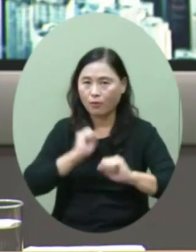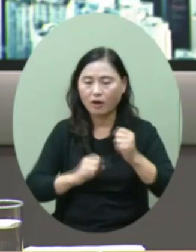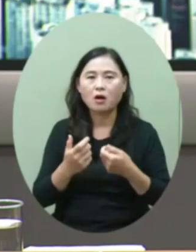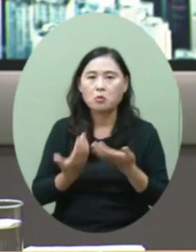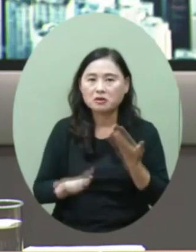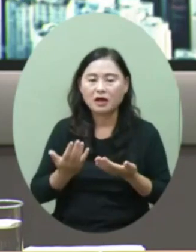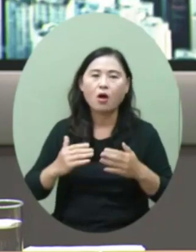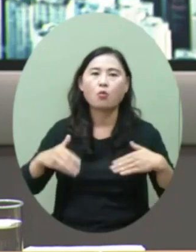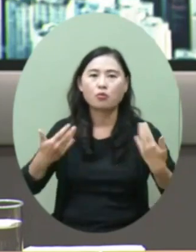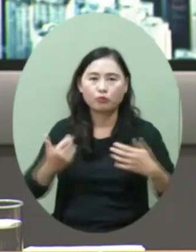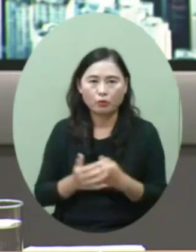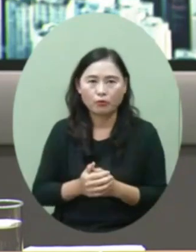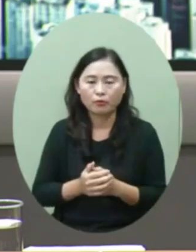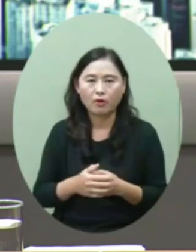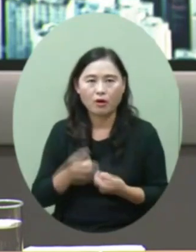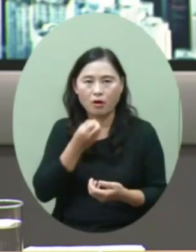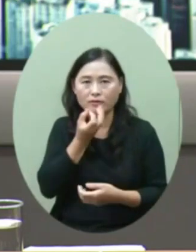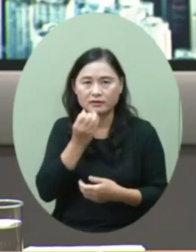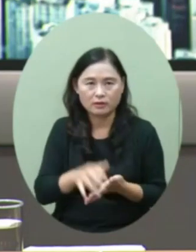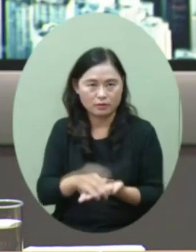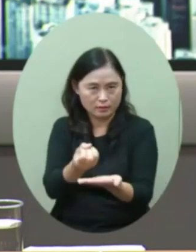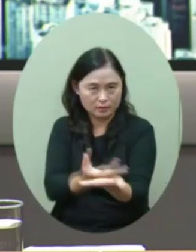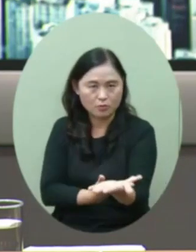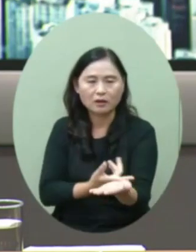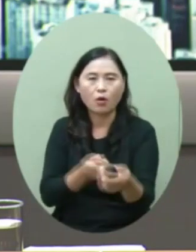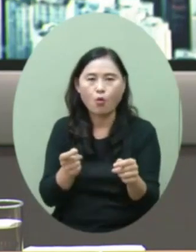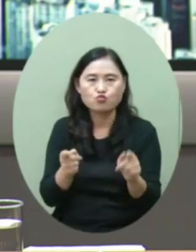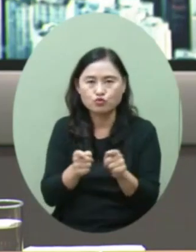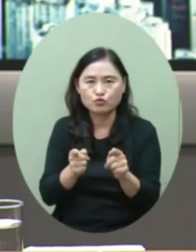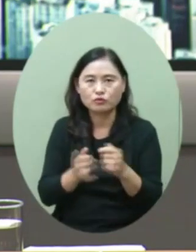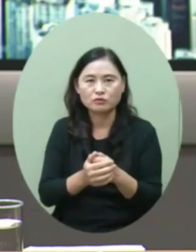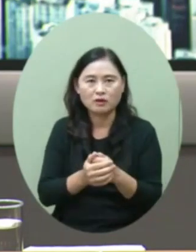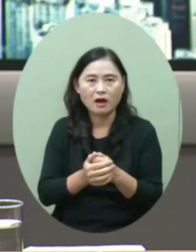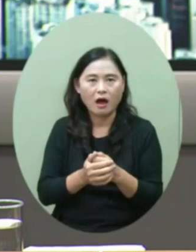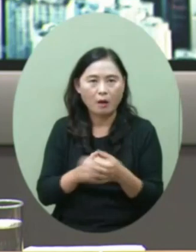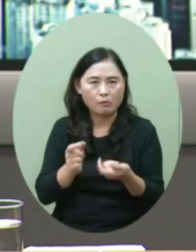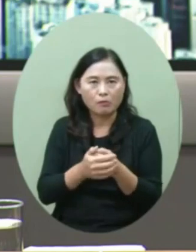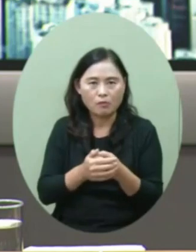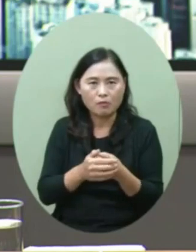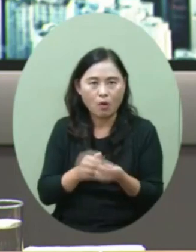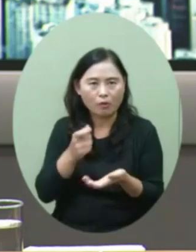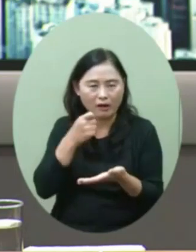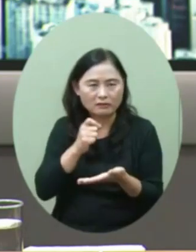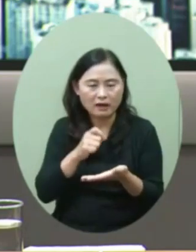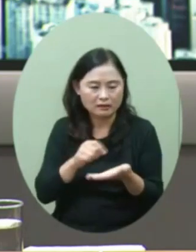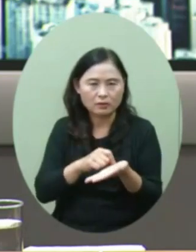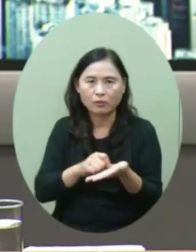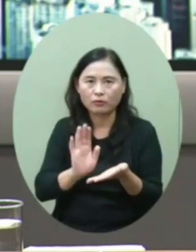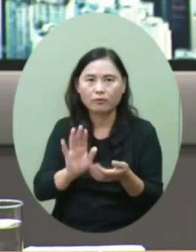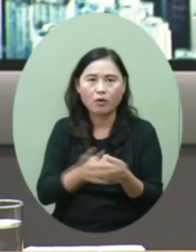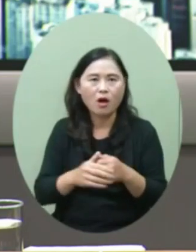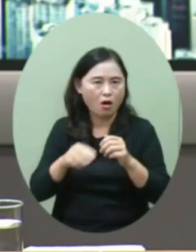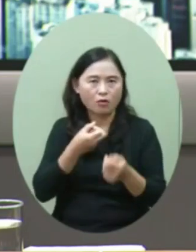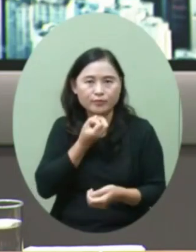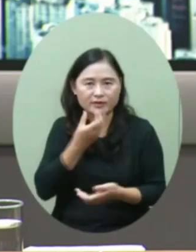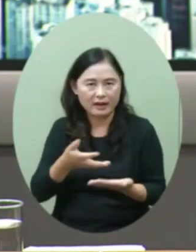of offenses and acts. Because the provisions are not that long, I hope we should